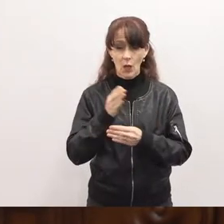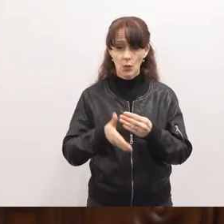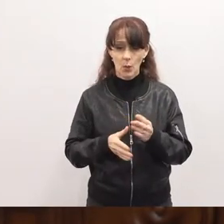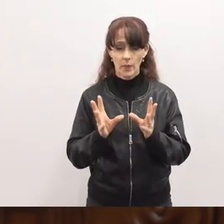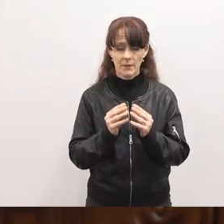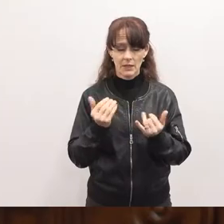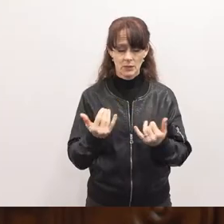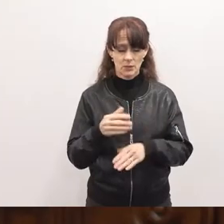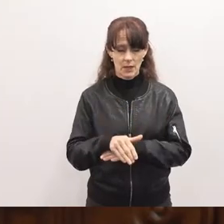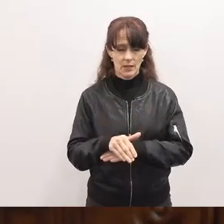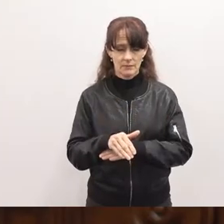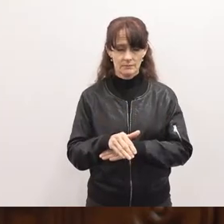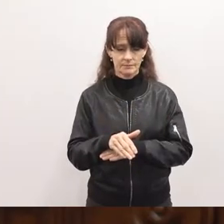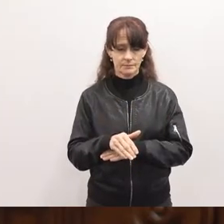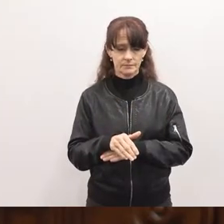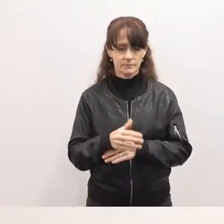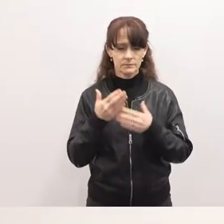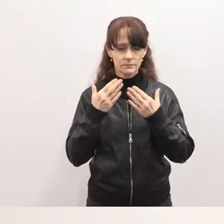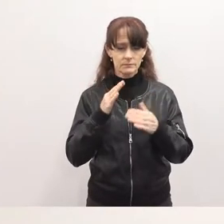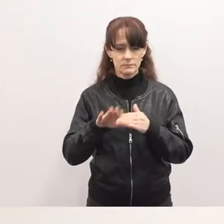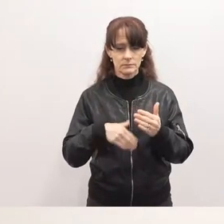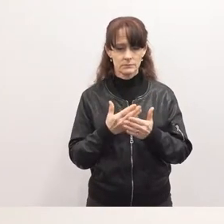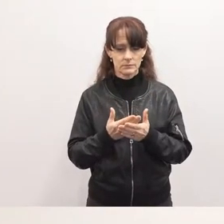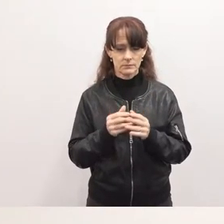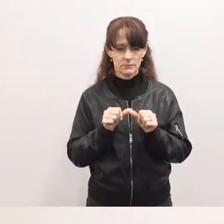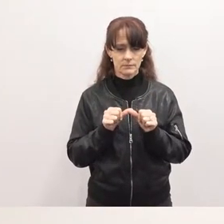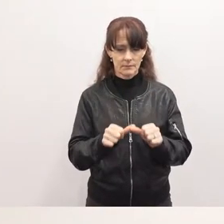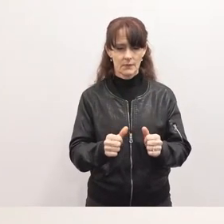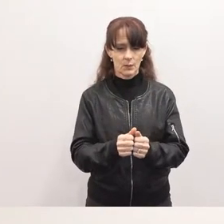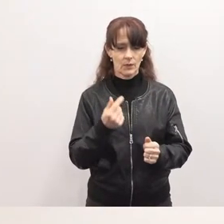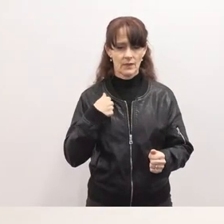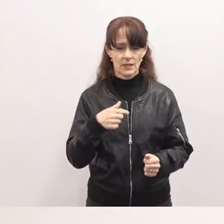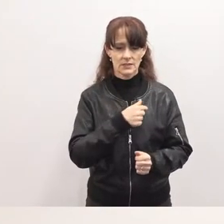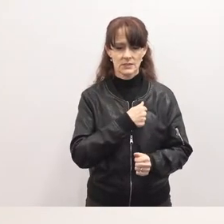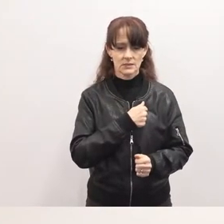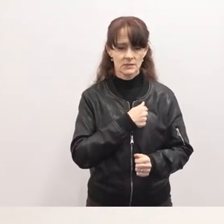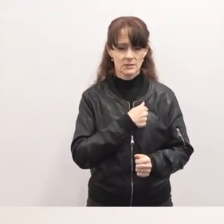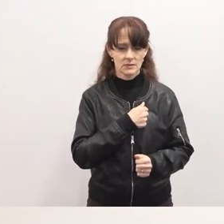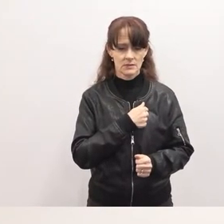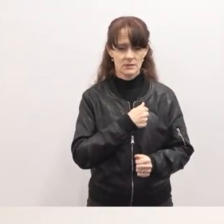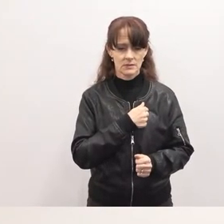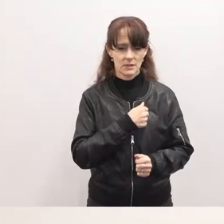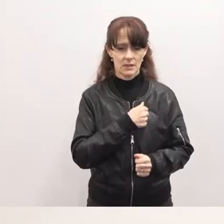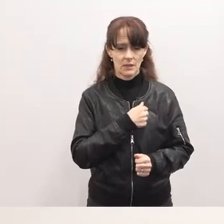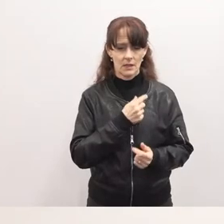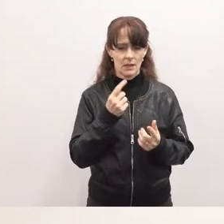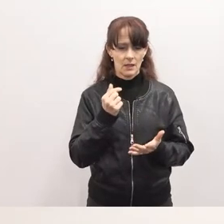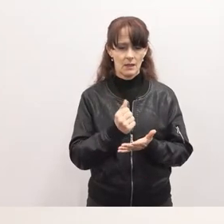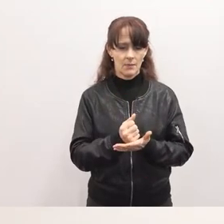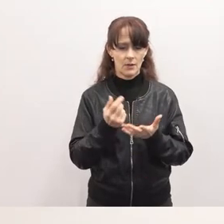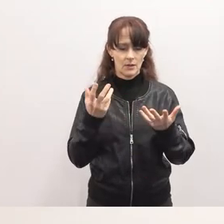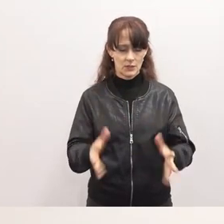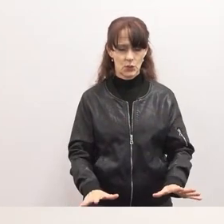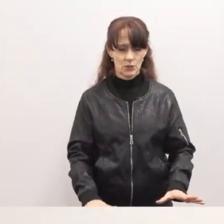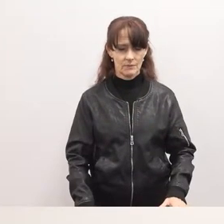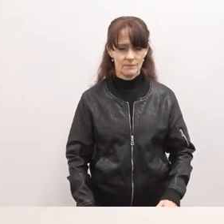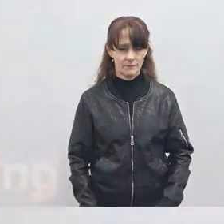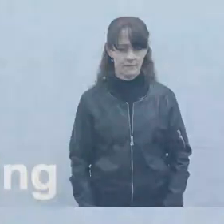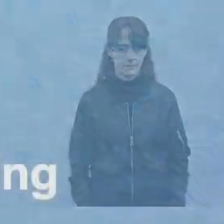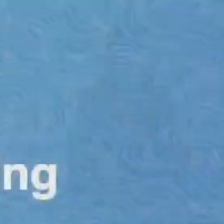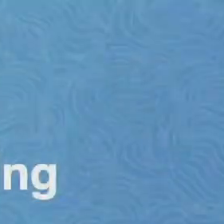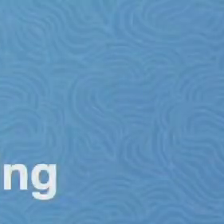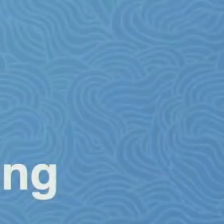and so I thank you all for sticking with us, and I declare the meeting adjourned.